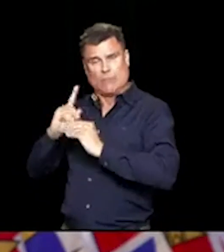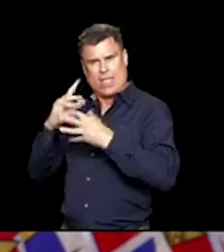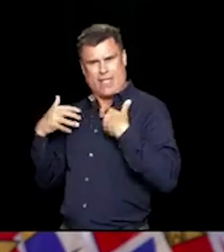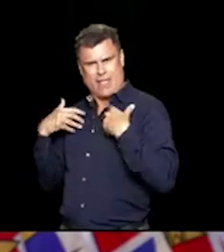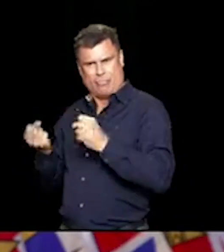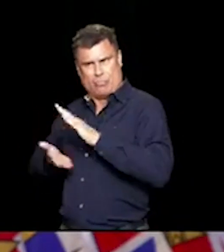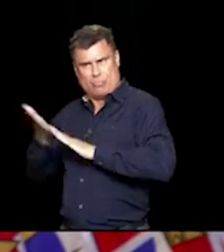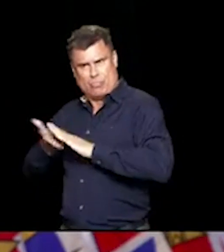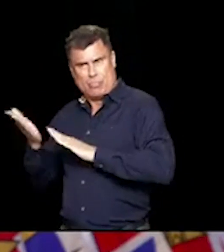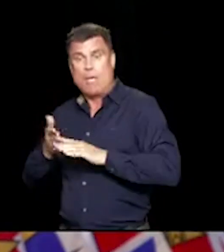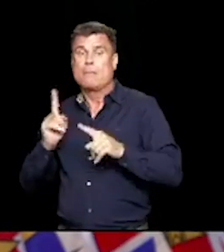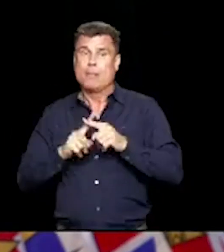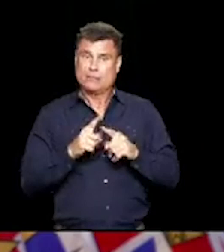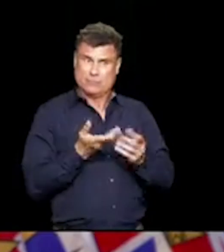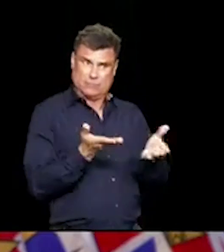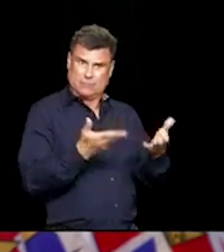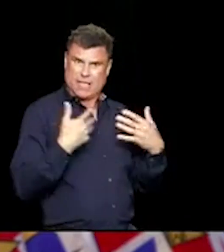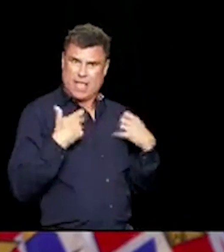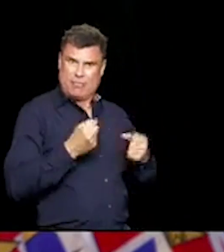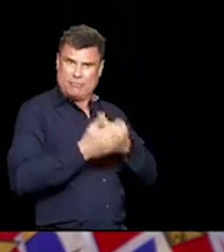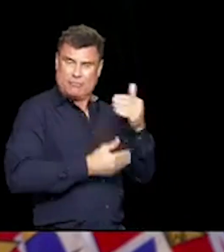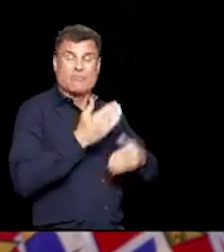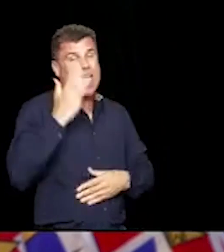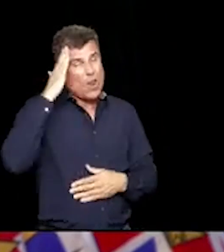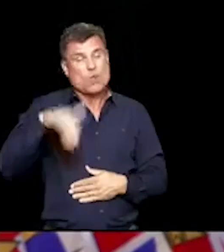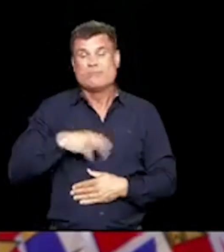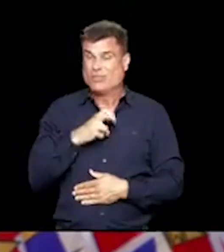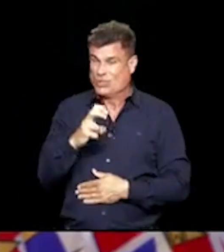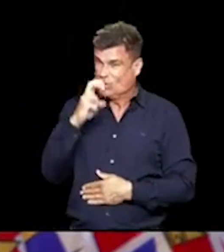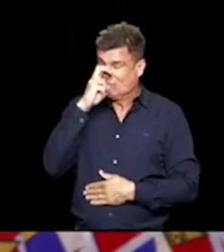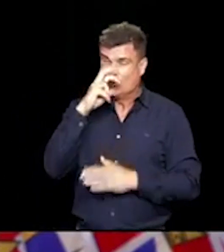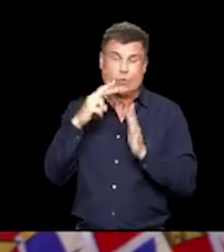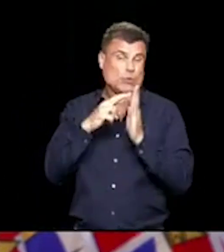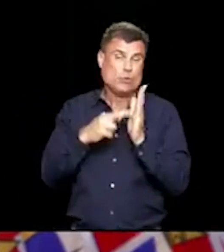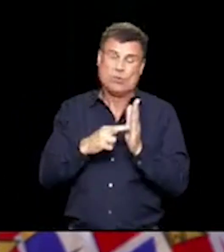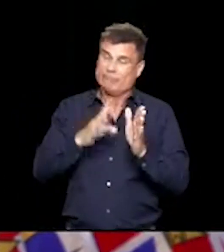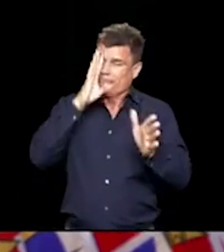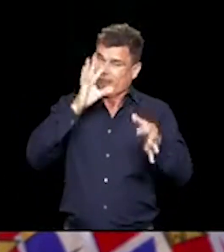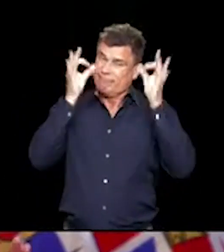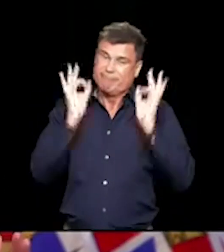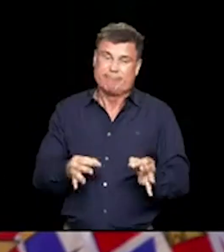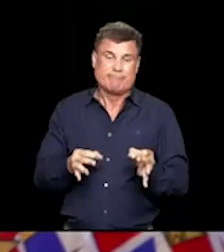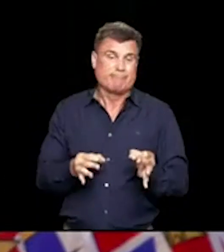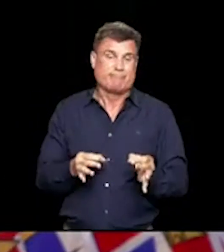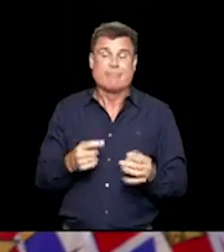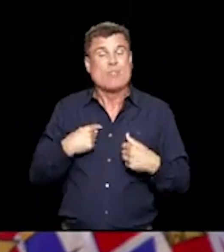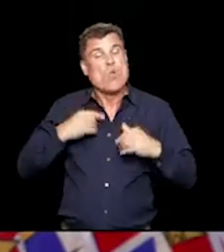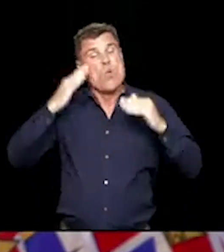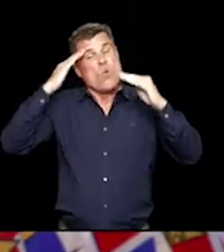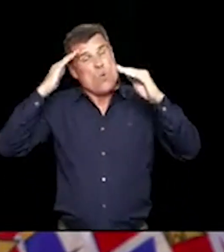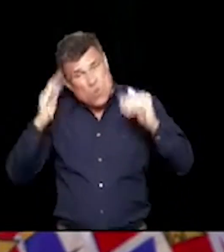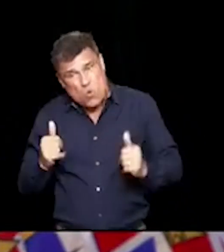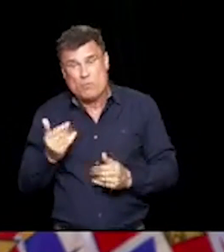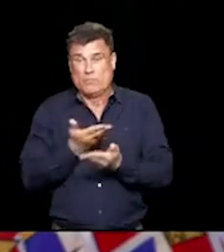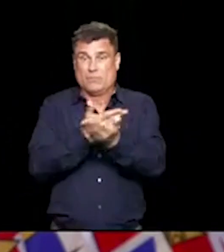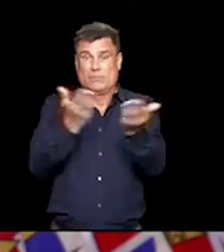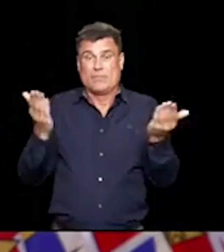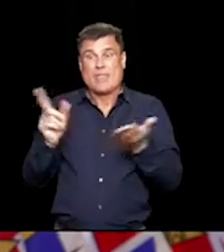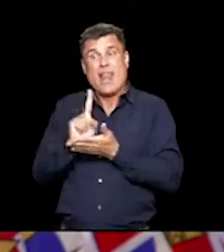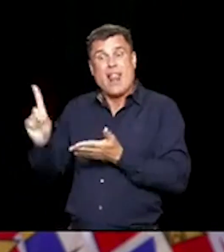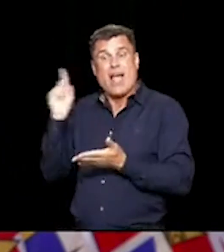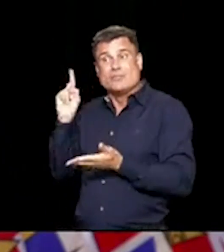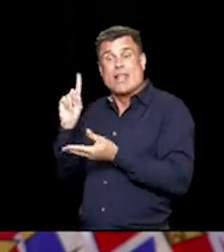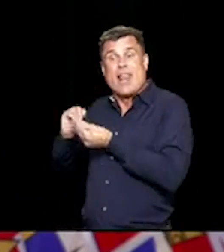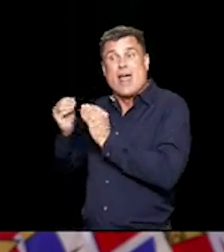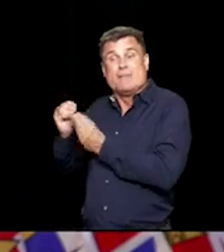yes, these are some measures that we know are high-risk environments that I was hopeful would come down with the things that we had